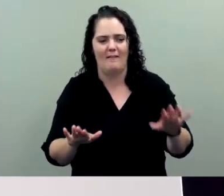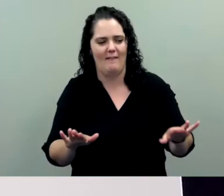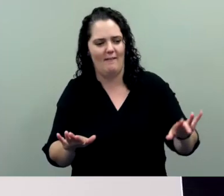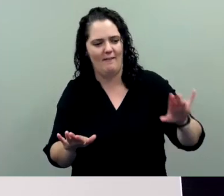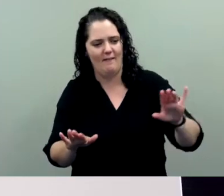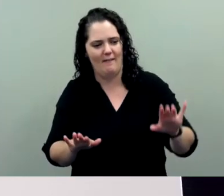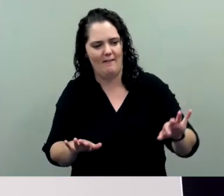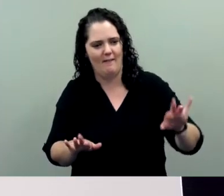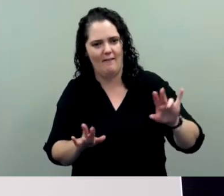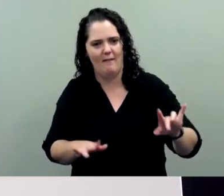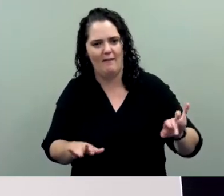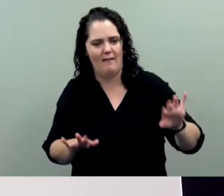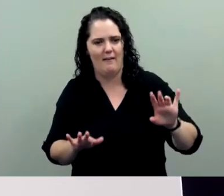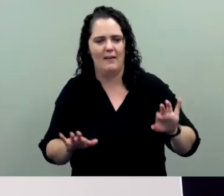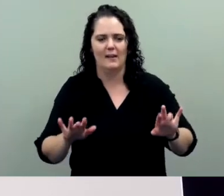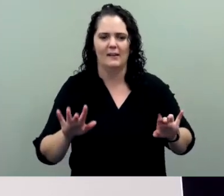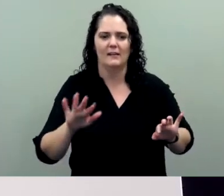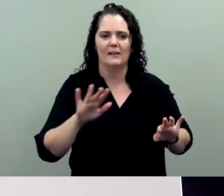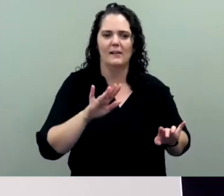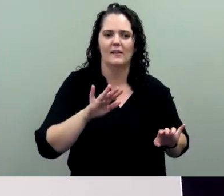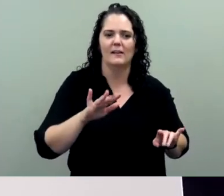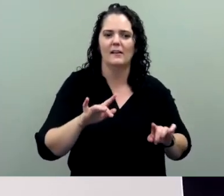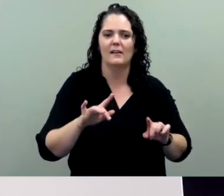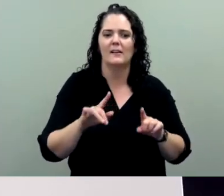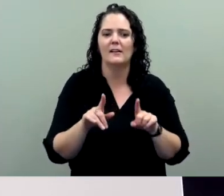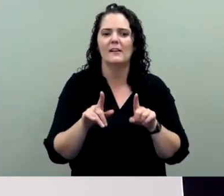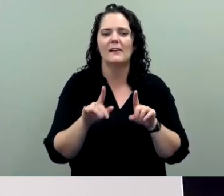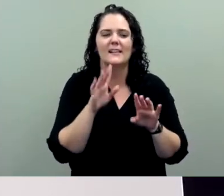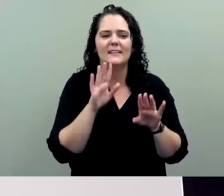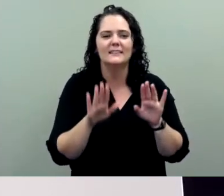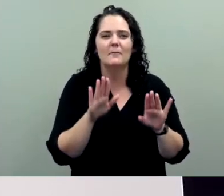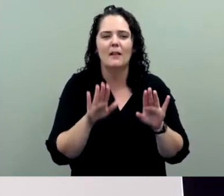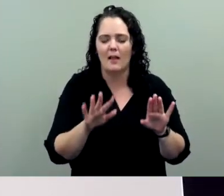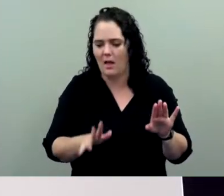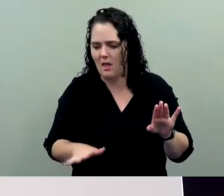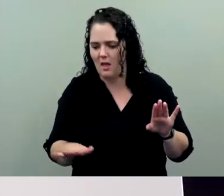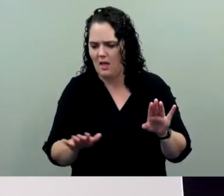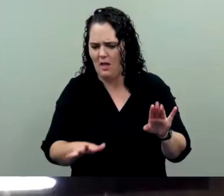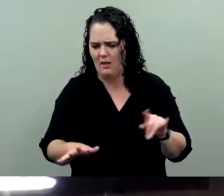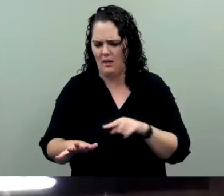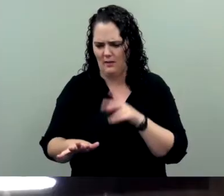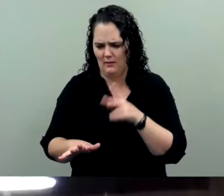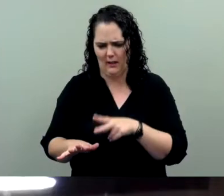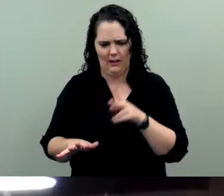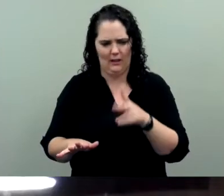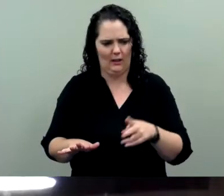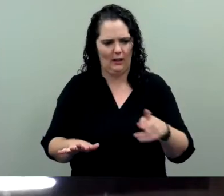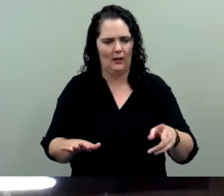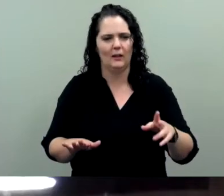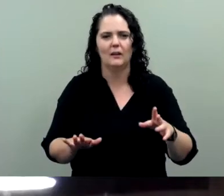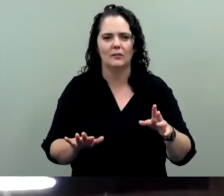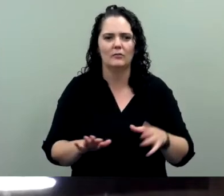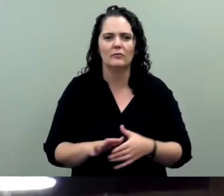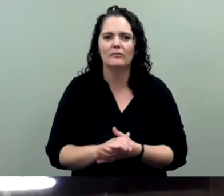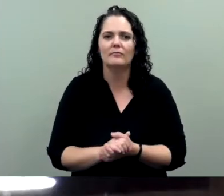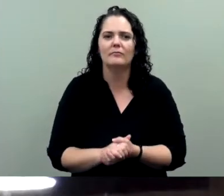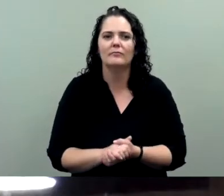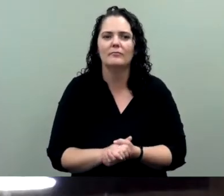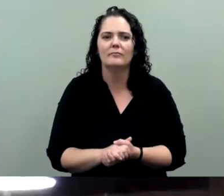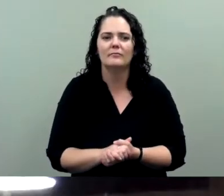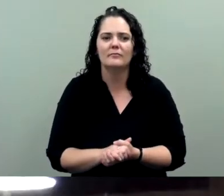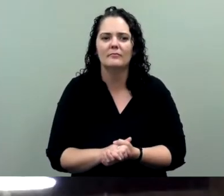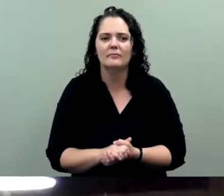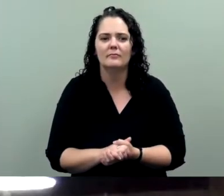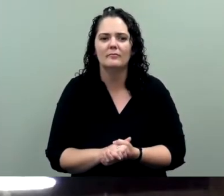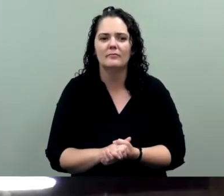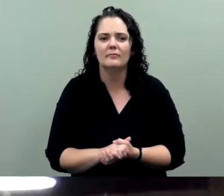parts of the drawing and the effects that are being created in those different parts of the drawing. All right, so keep going. I don't want you to stop yet. Keep